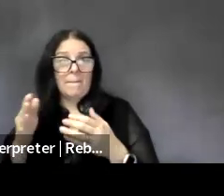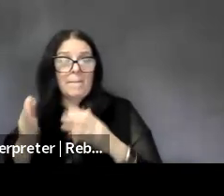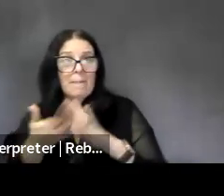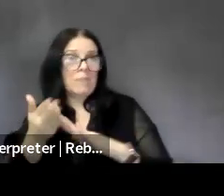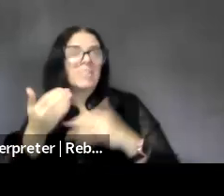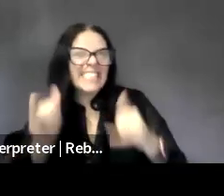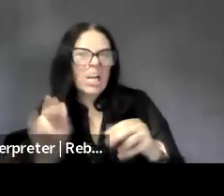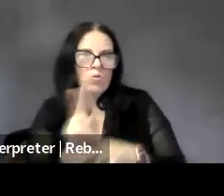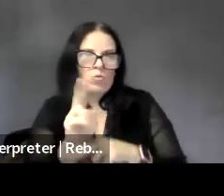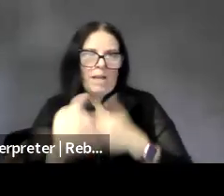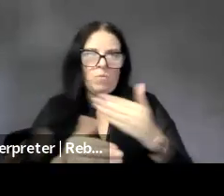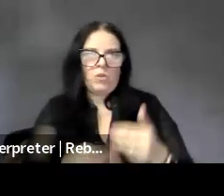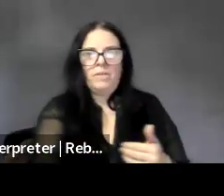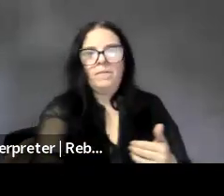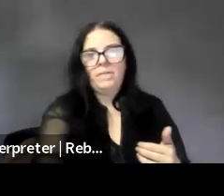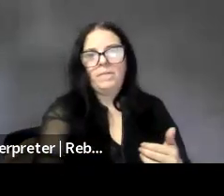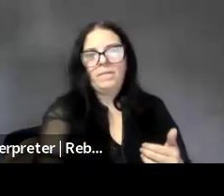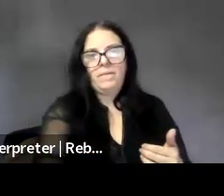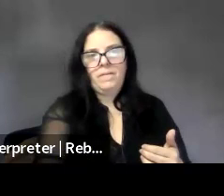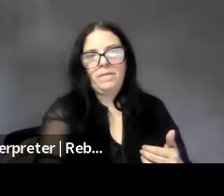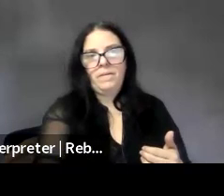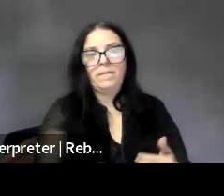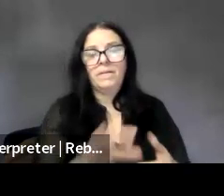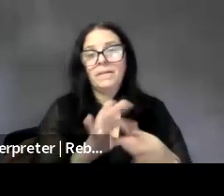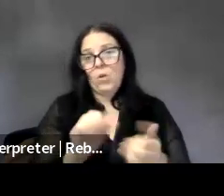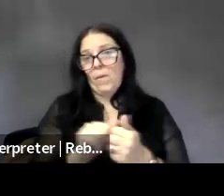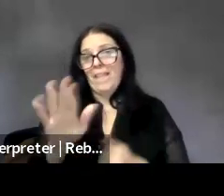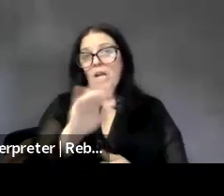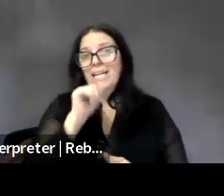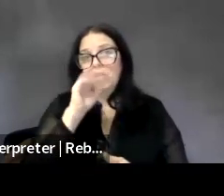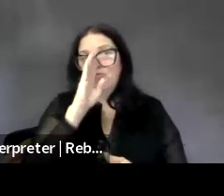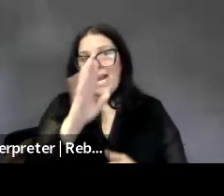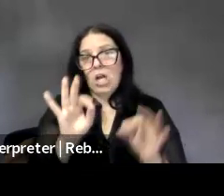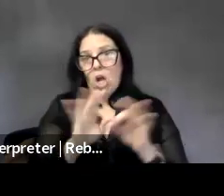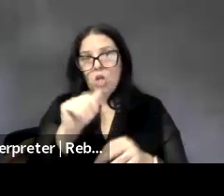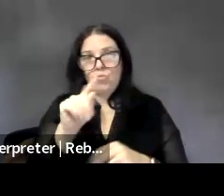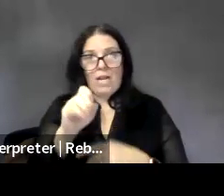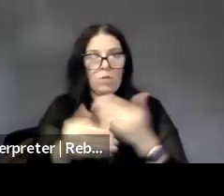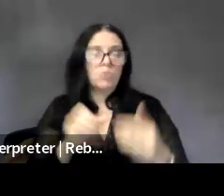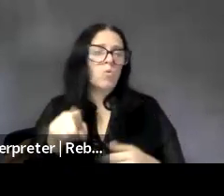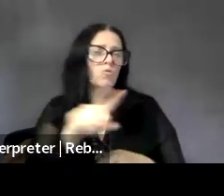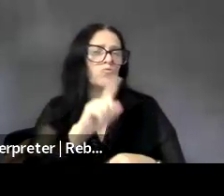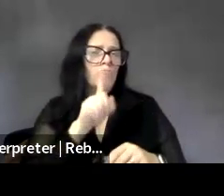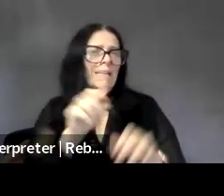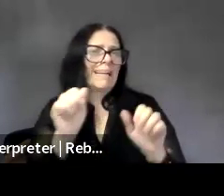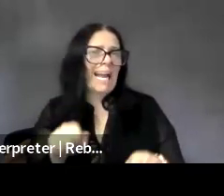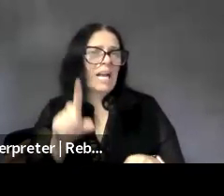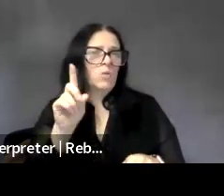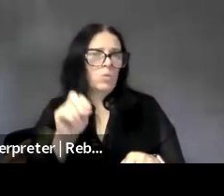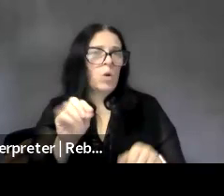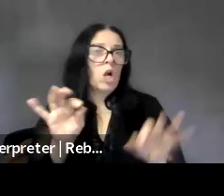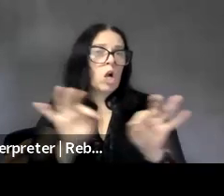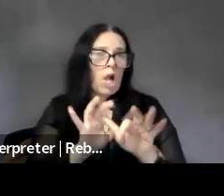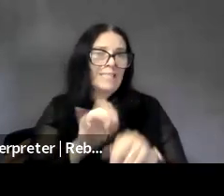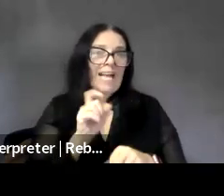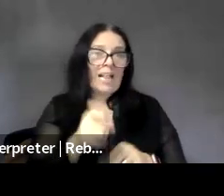their indirect cost rate process. So you certainly can do a cost allocation plan and then